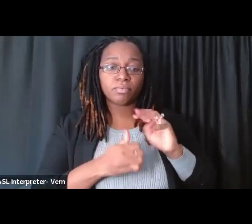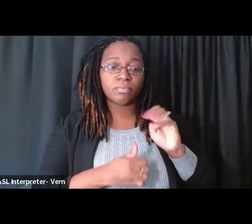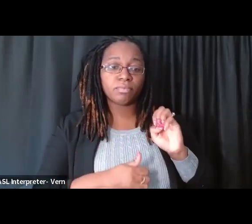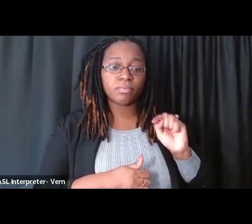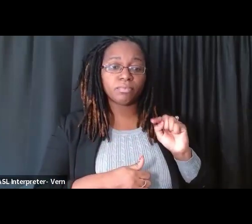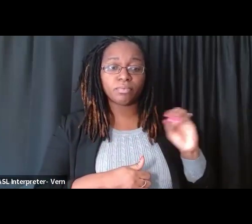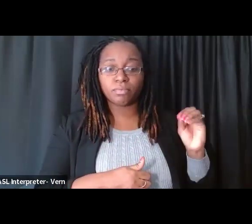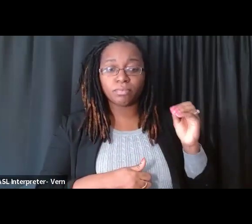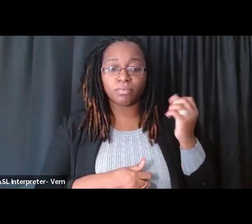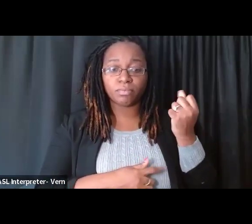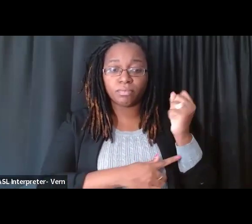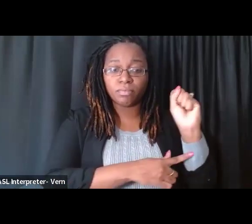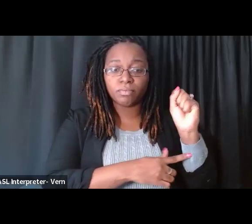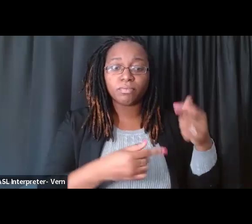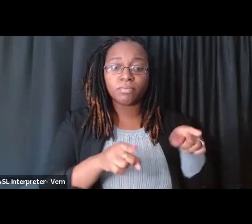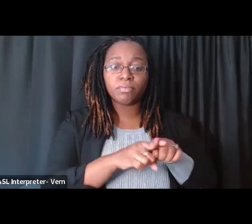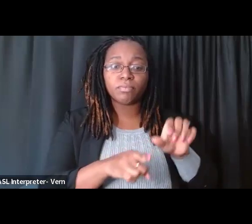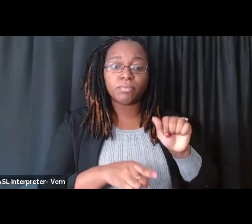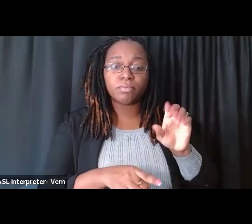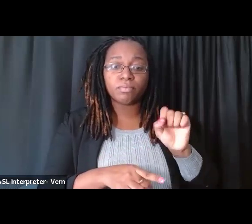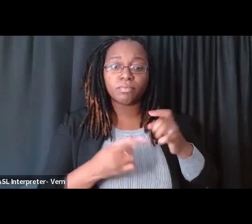the entertainment field. But